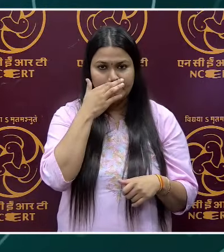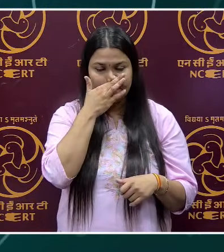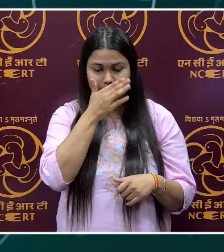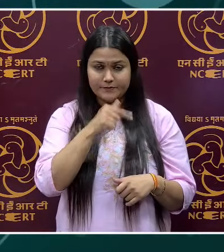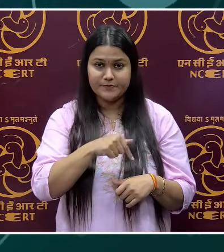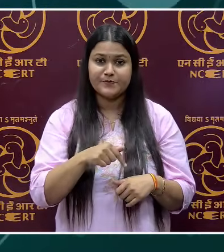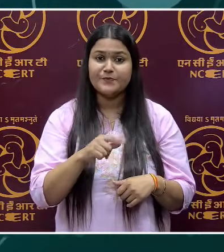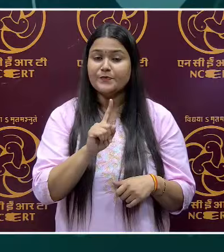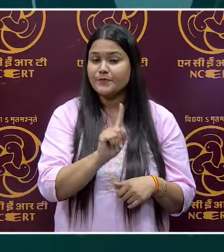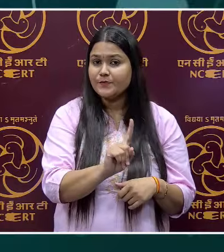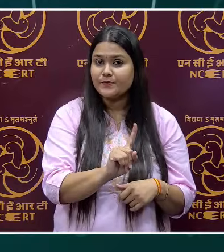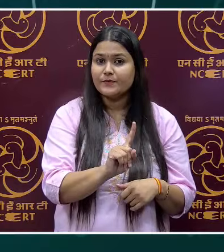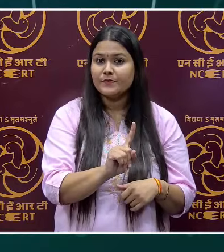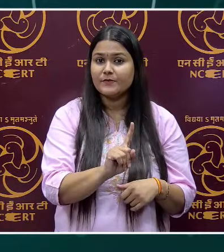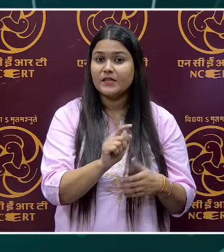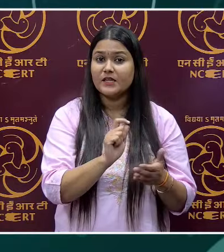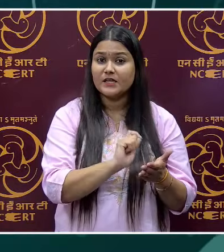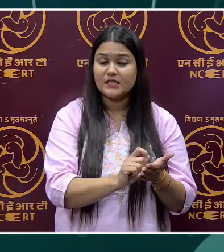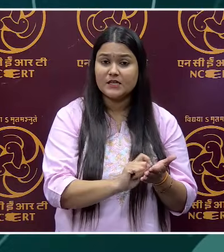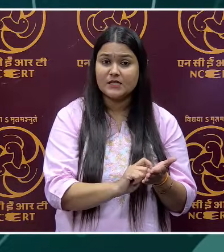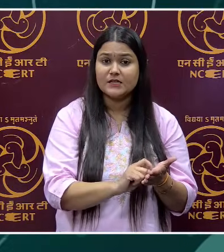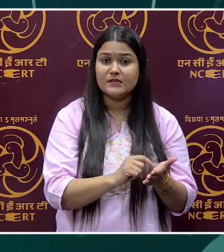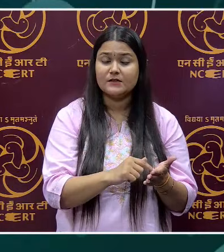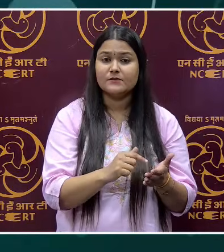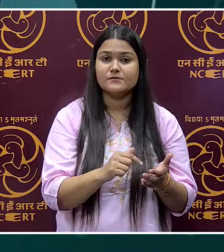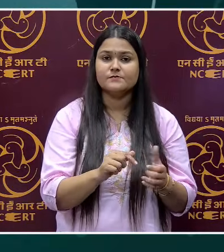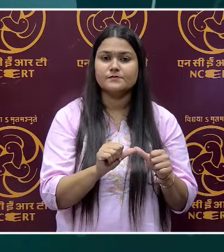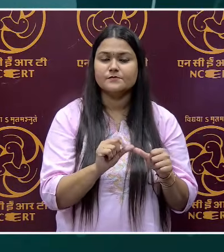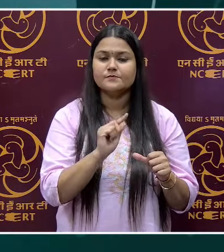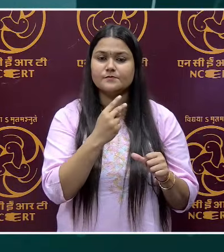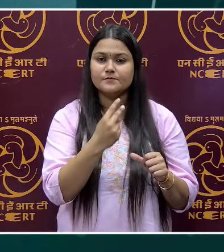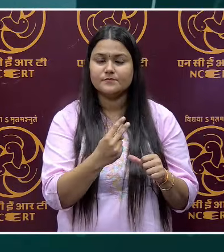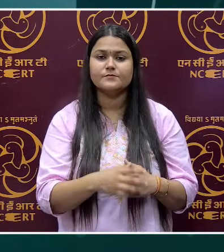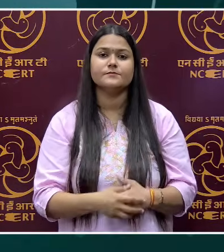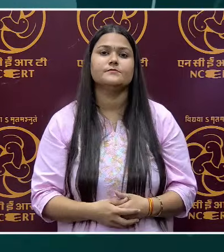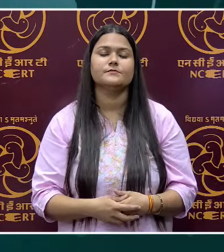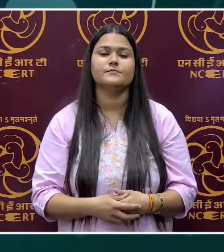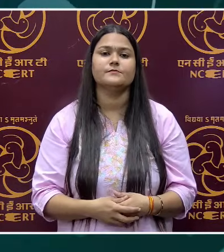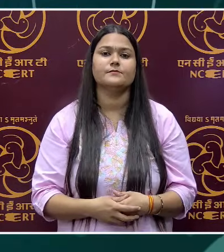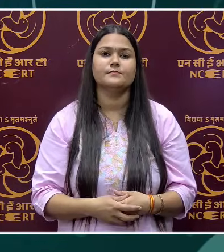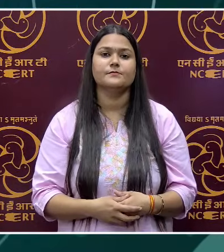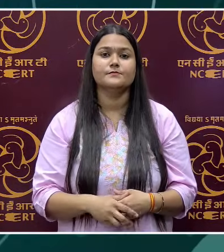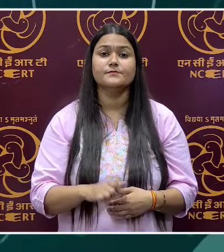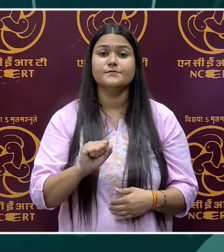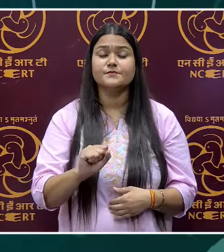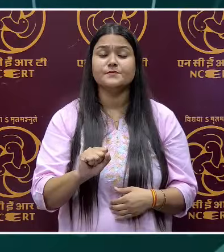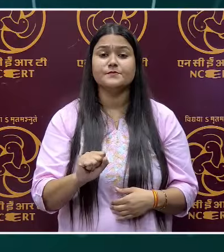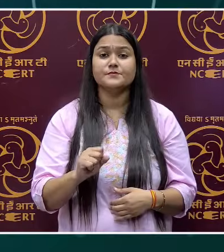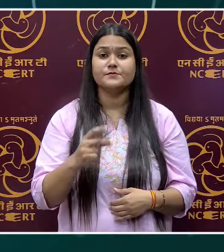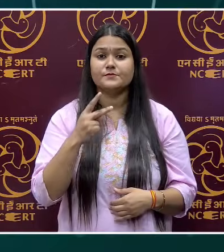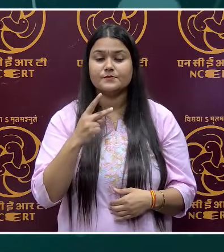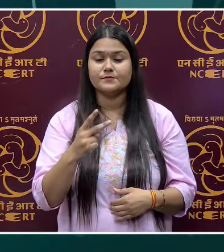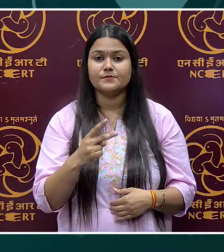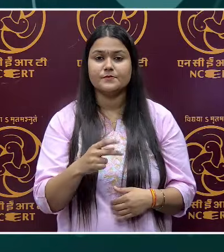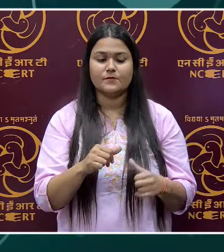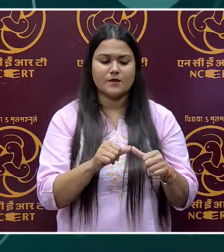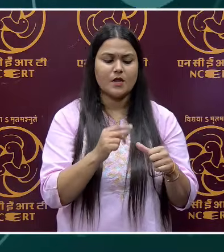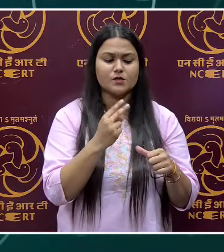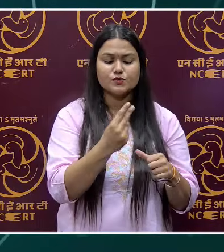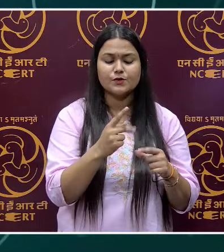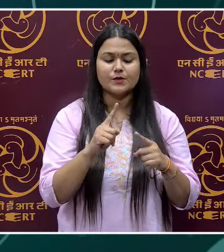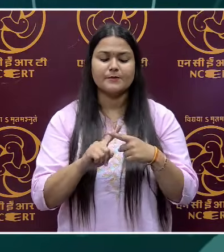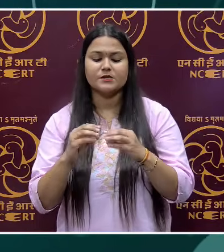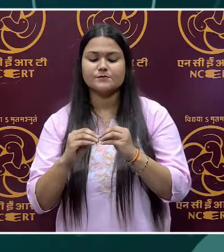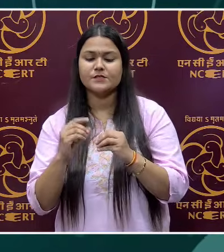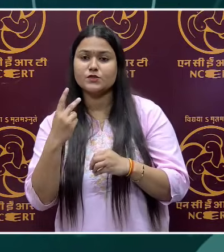there is 1 written with the a square. You can see a square plus 2ab plus b square it has